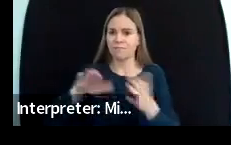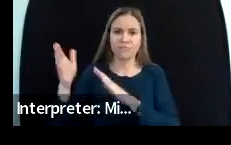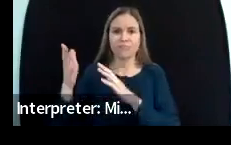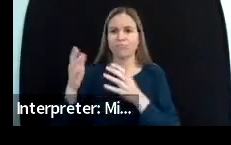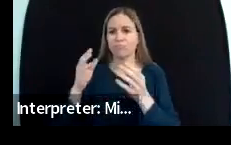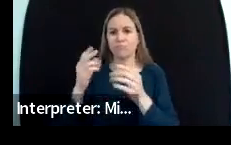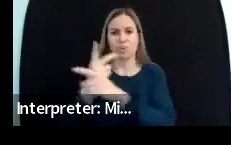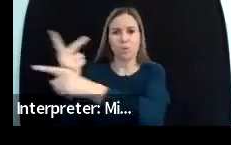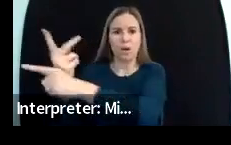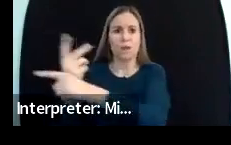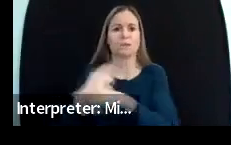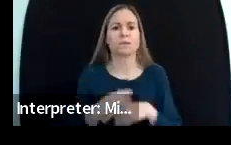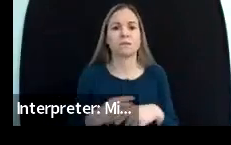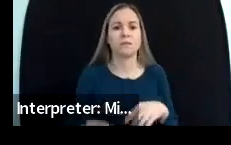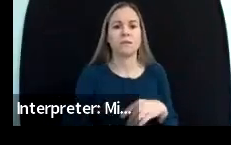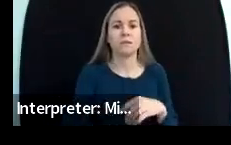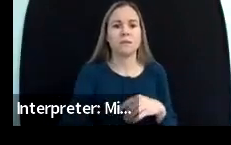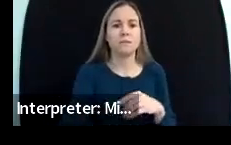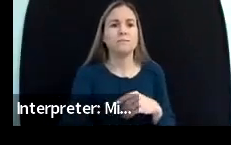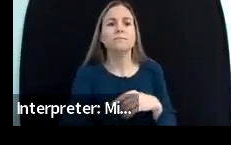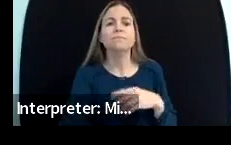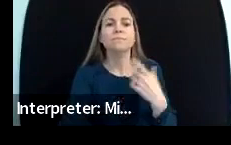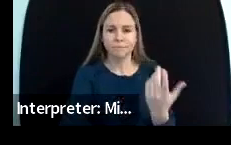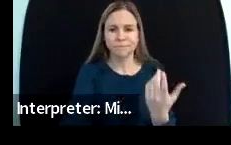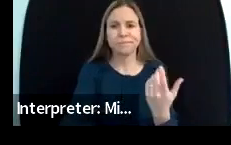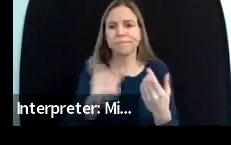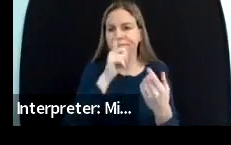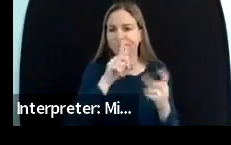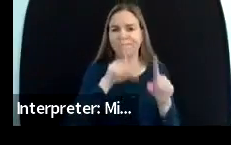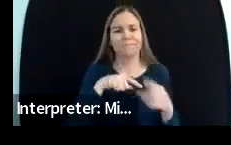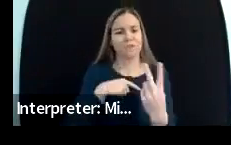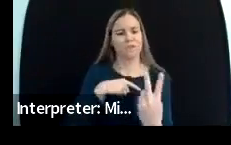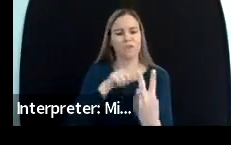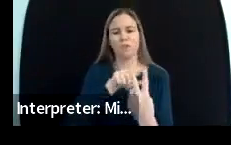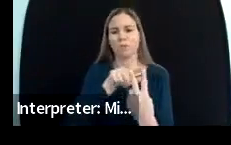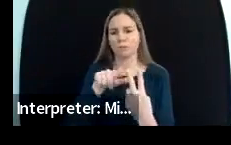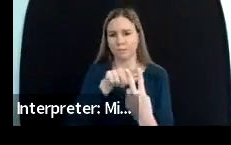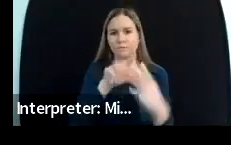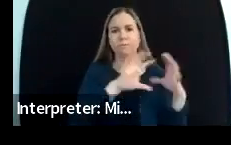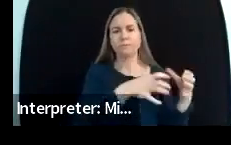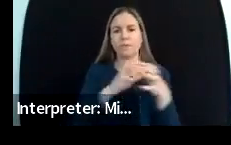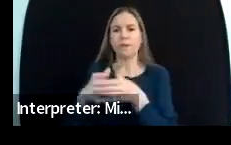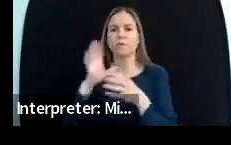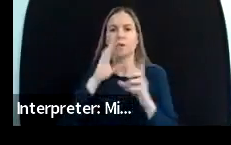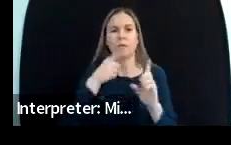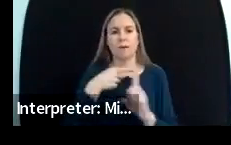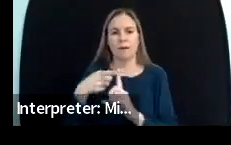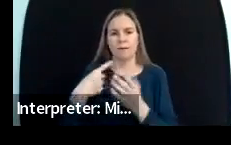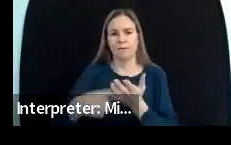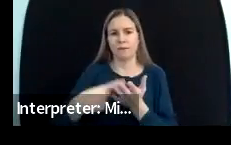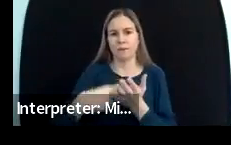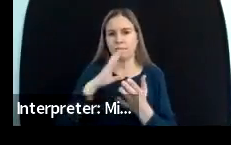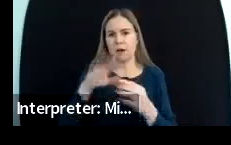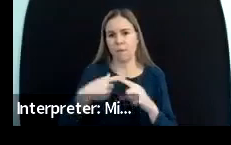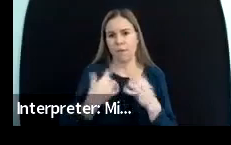And there are two kind of key areas that we'll highlight today. Illicit fentanyl in the drug supply. So